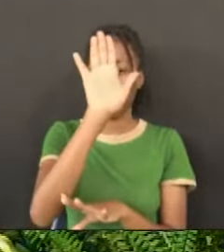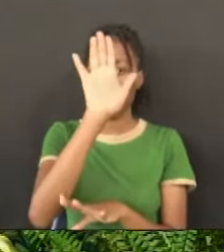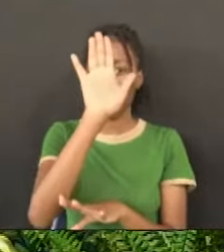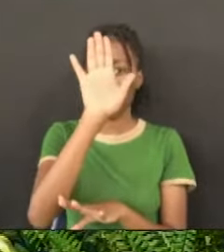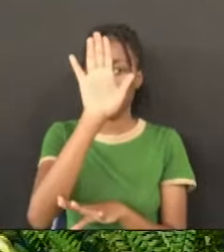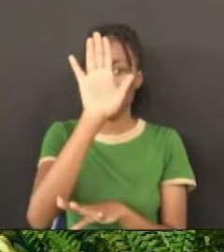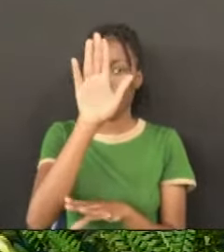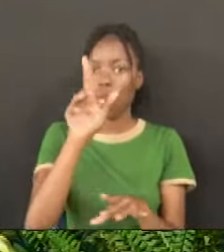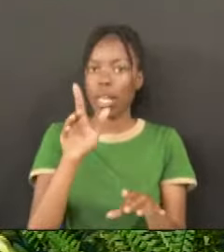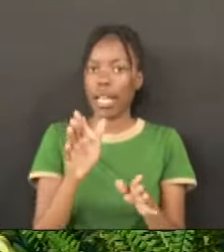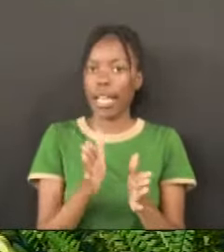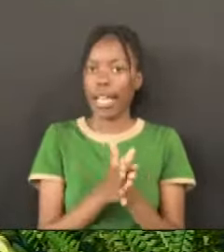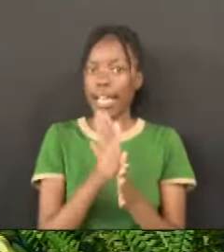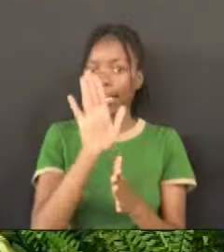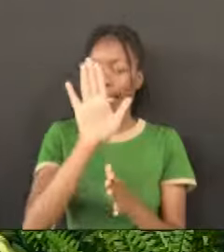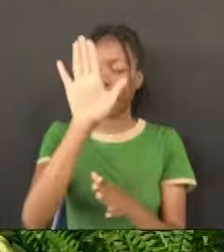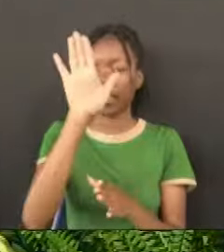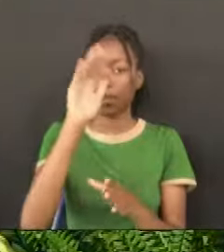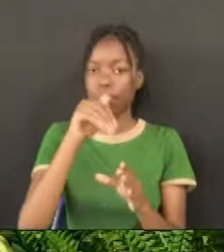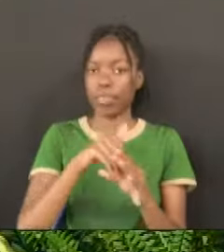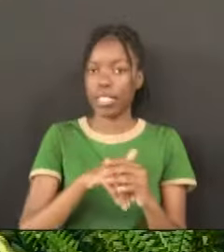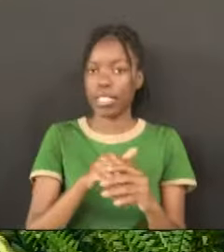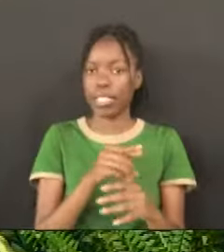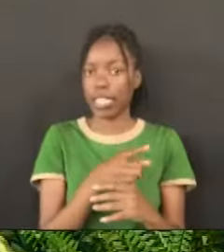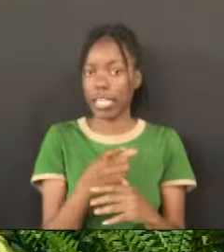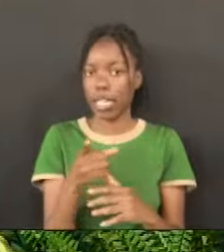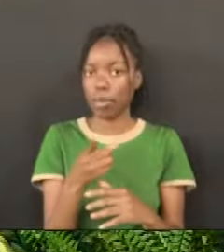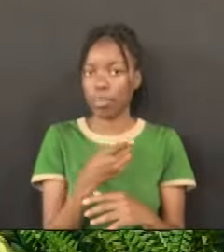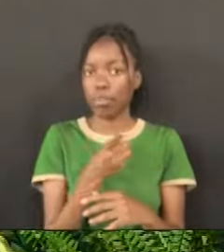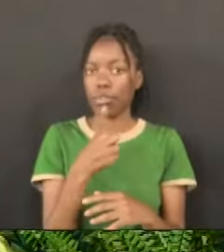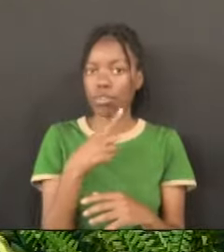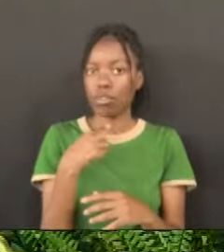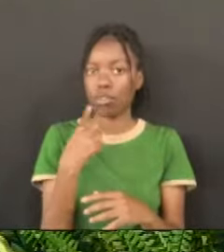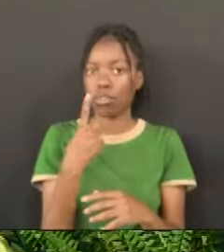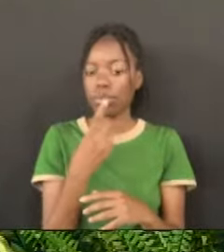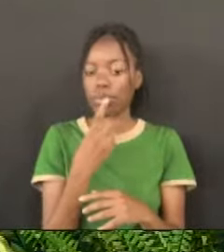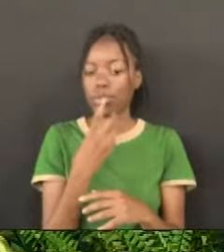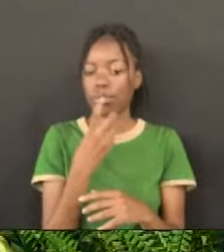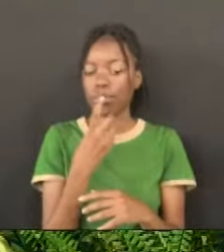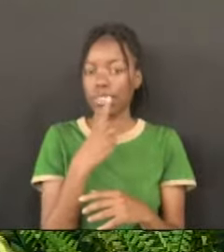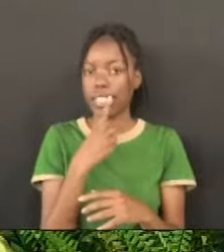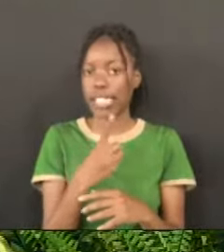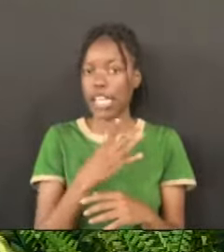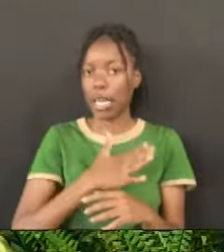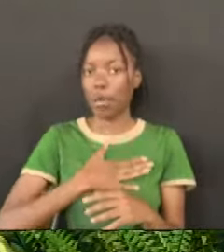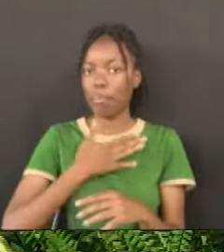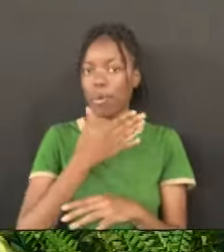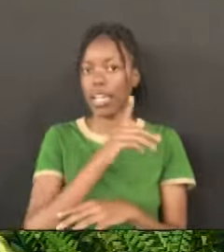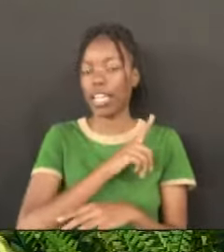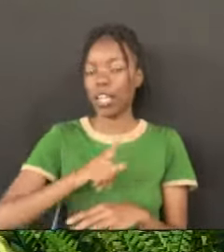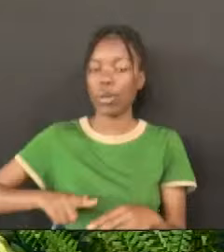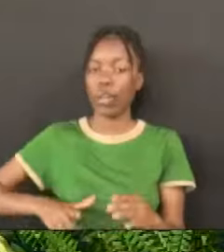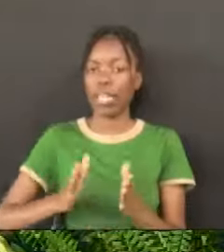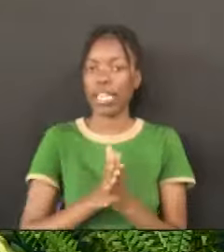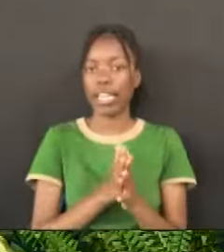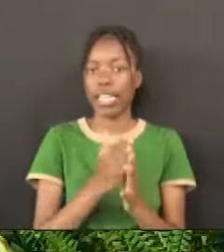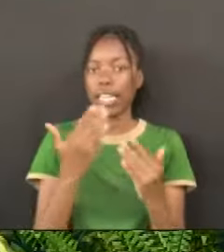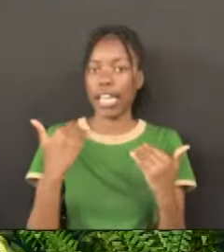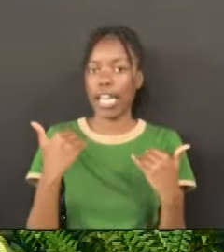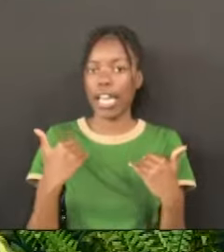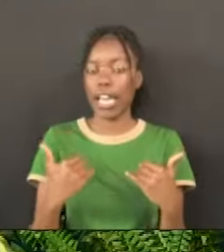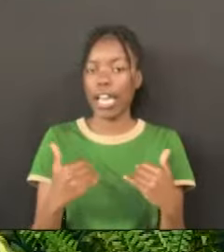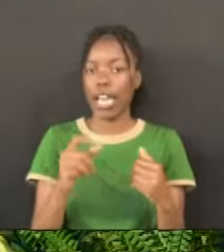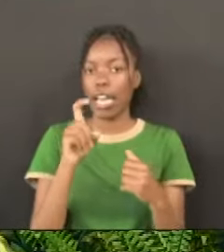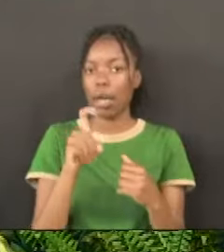is in them, those who sing, my Lord and I, must portray that character